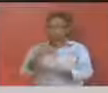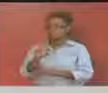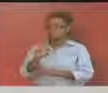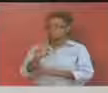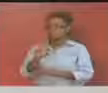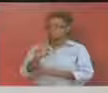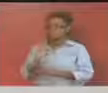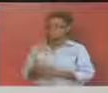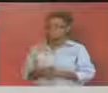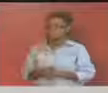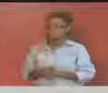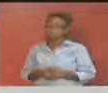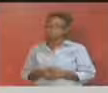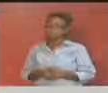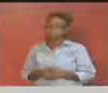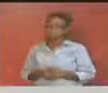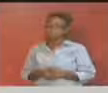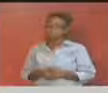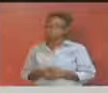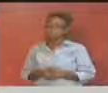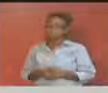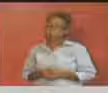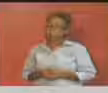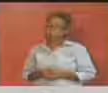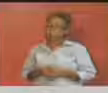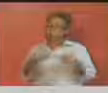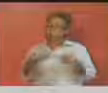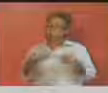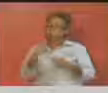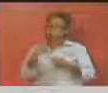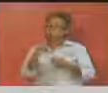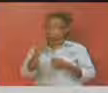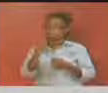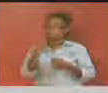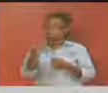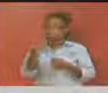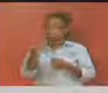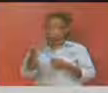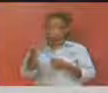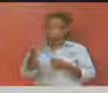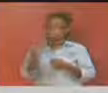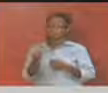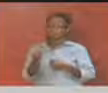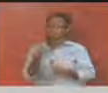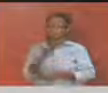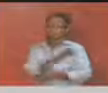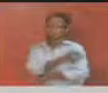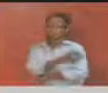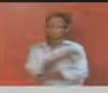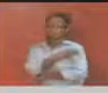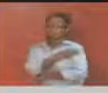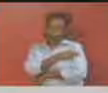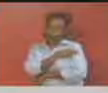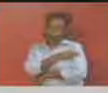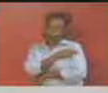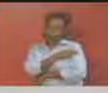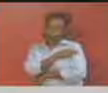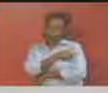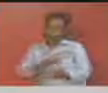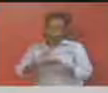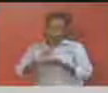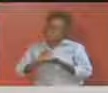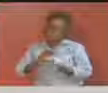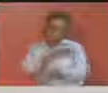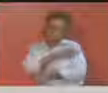plan. We have 1 million alcohol swabs and we have printed an extra